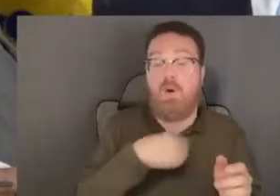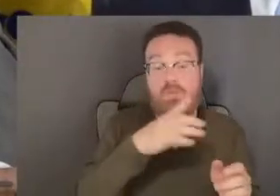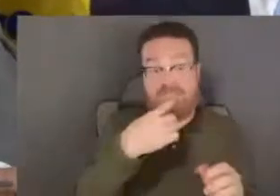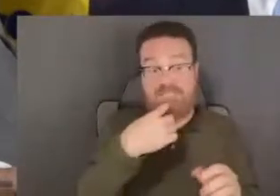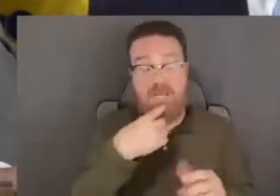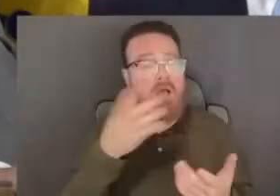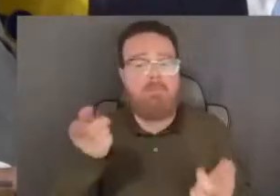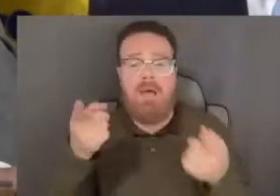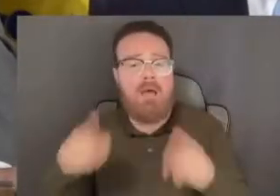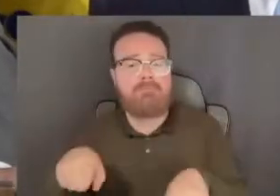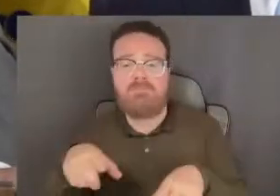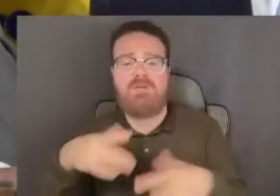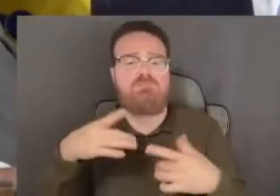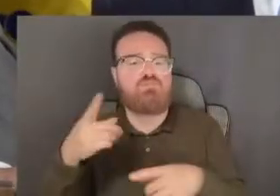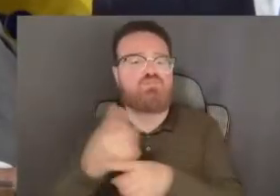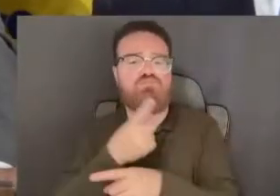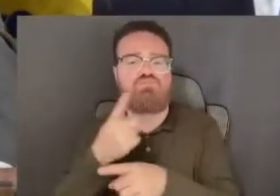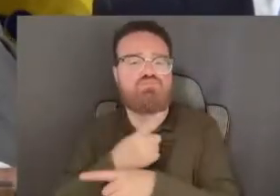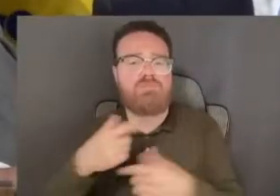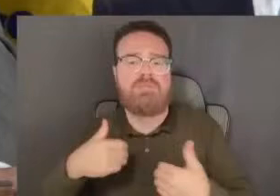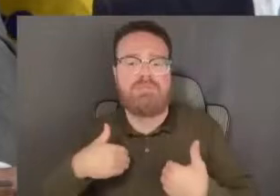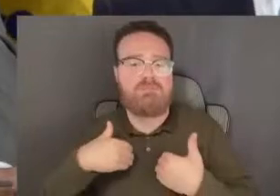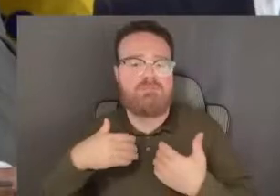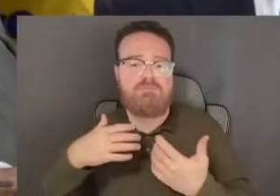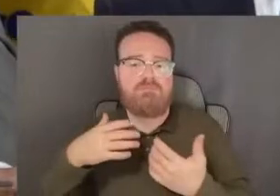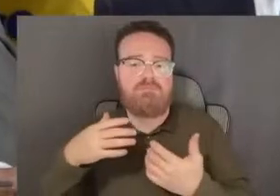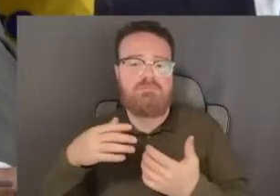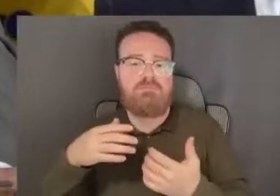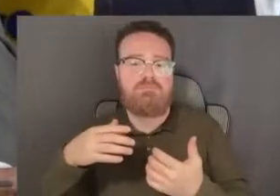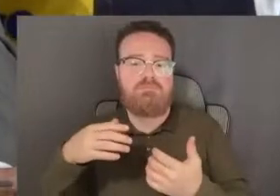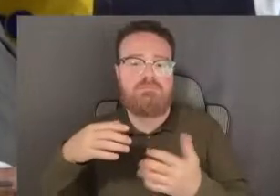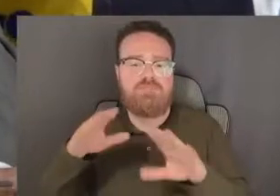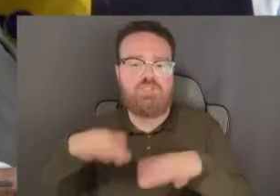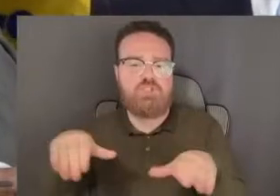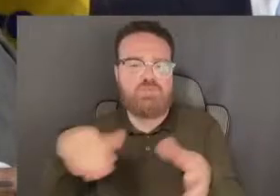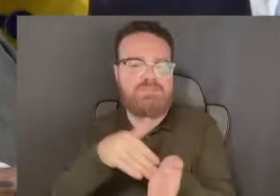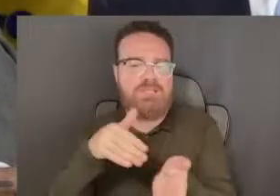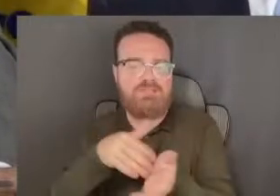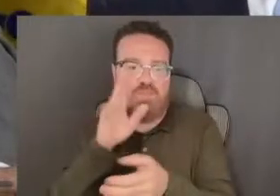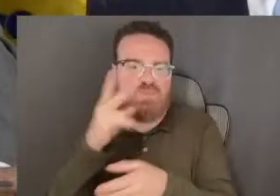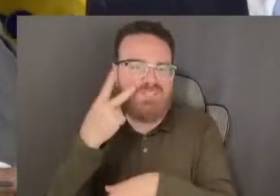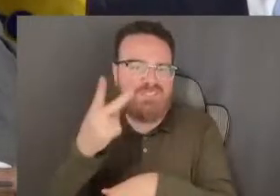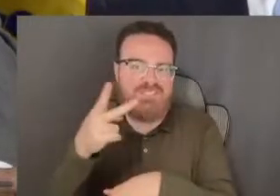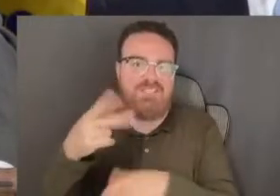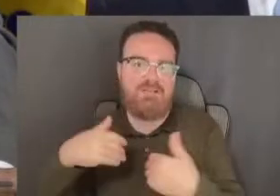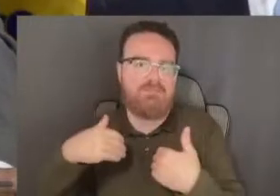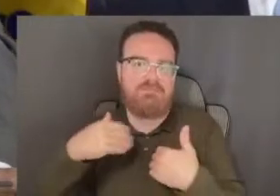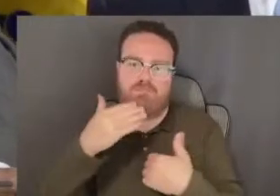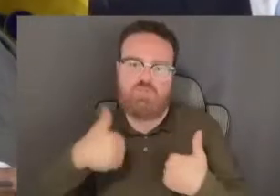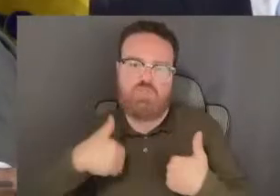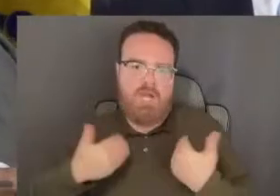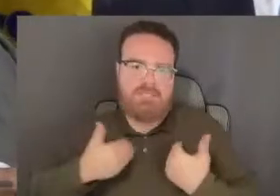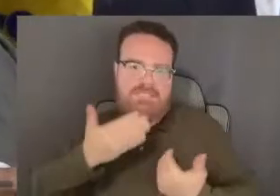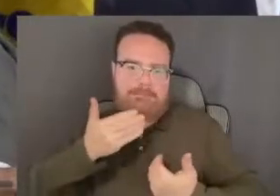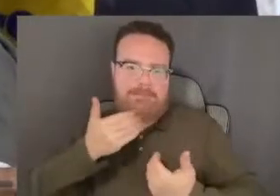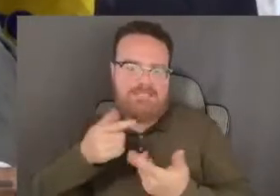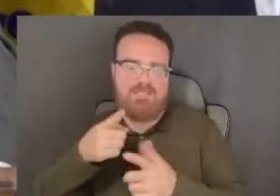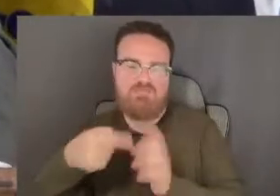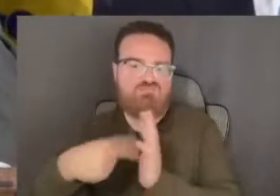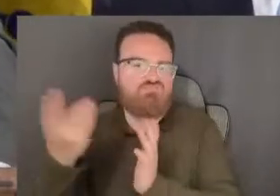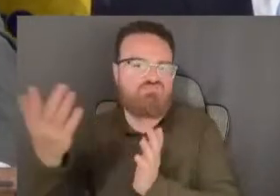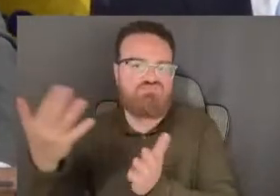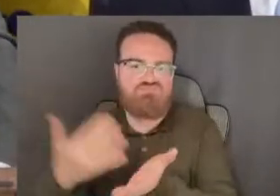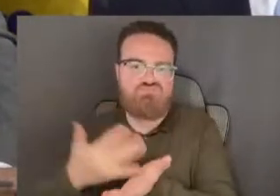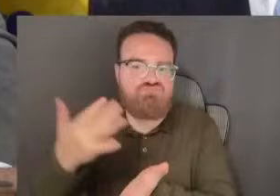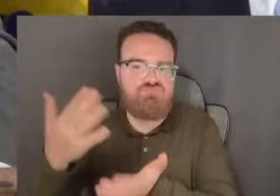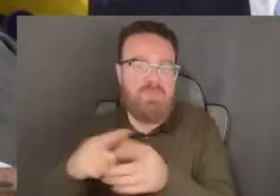of diabetes in his lifetime. Today, it's 1 out of every 3 kids who walks through his office door. In our most recent study from